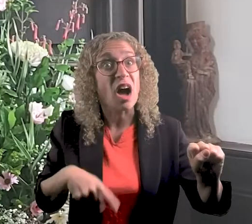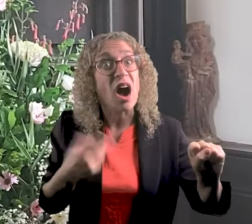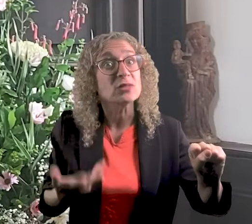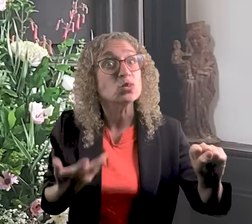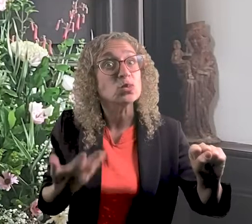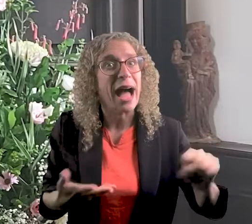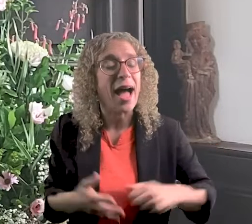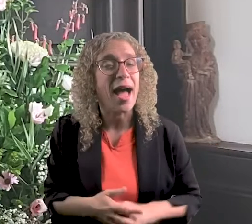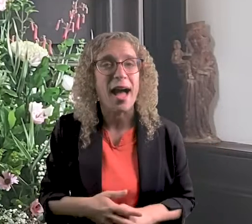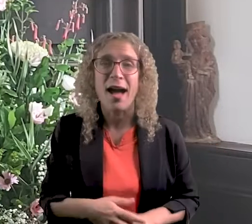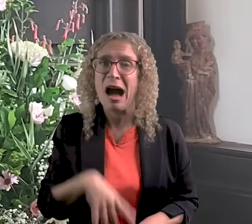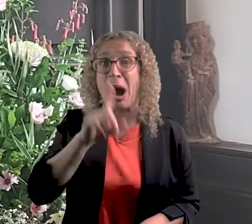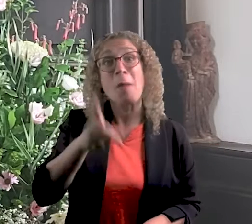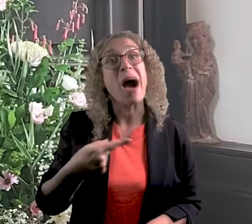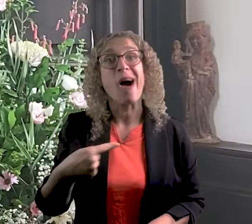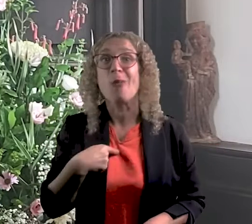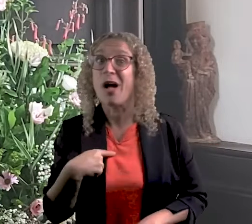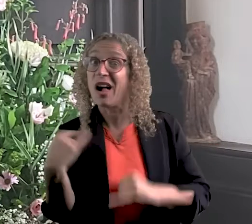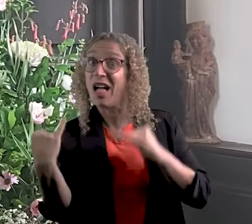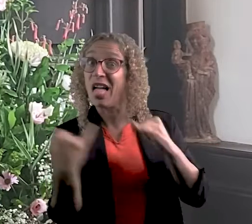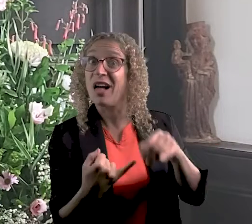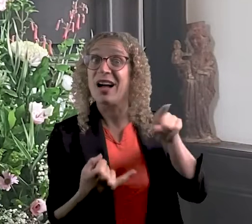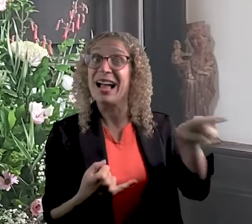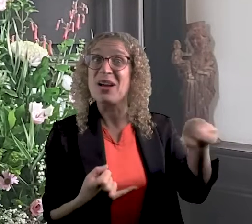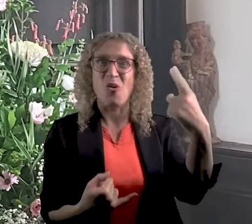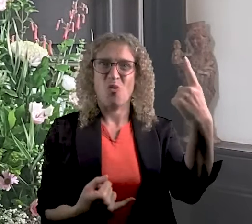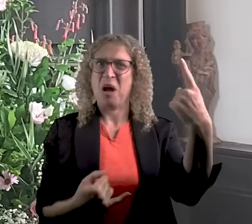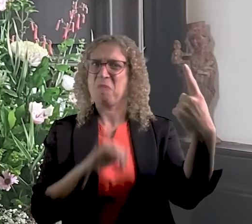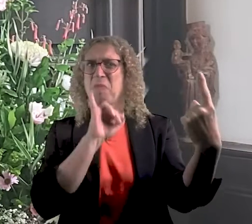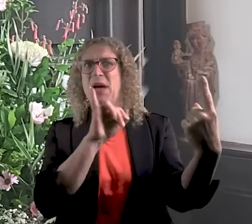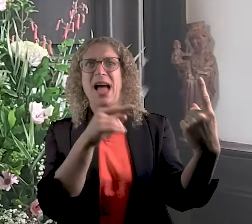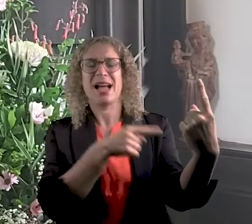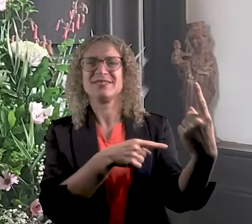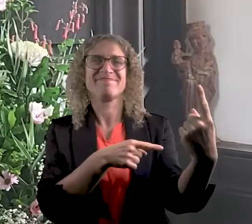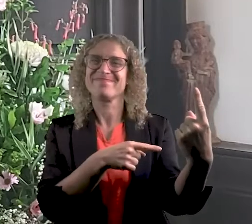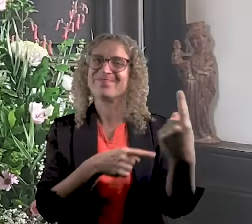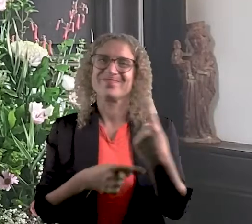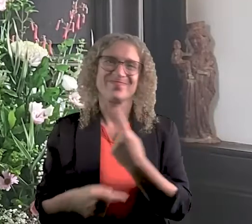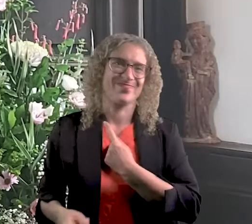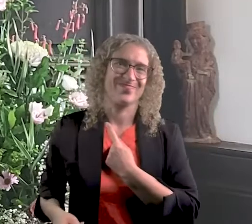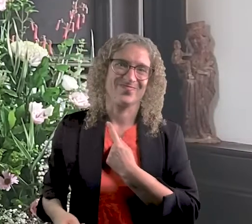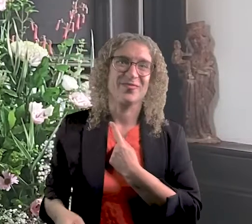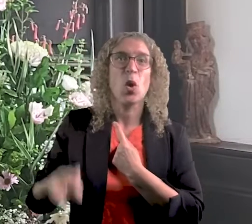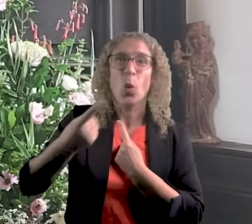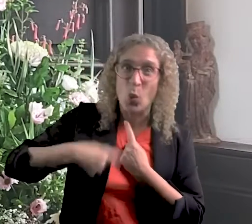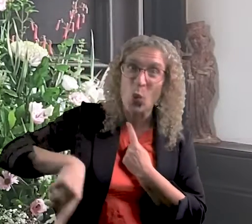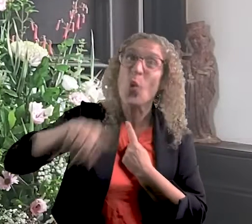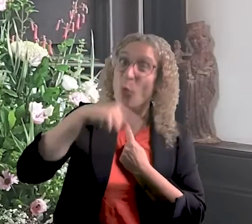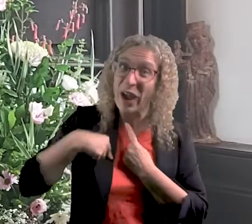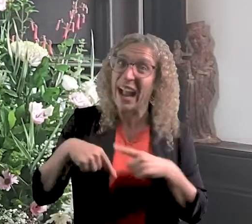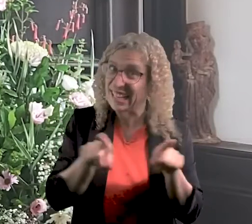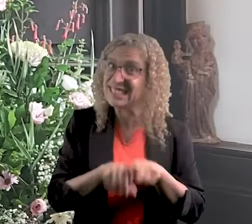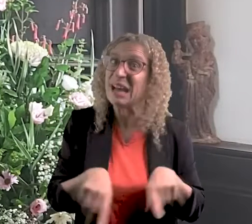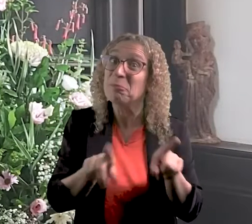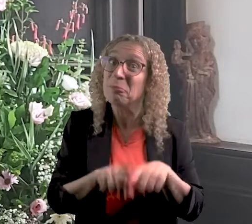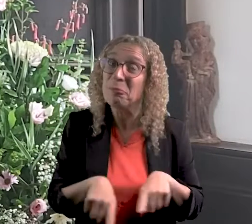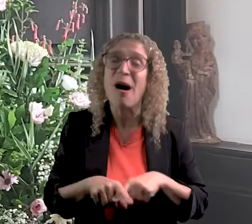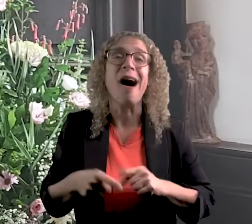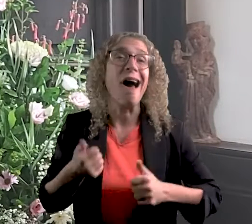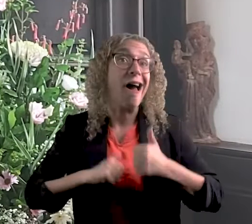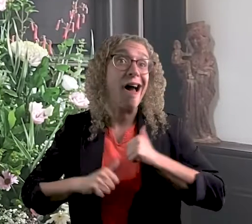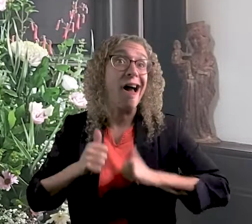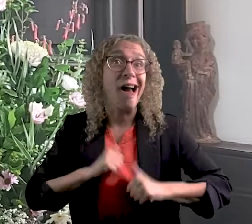the fool do what we all tend to do. Congratulate ourselves as we mistakenly assume that we are the captains of our own